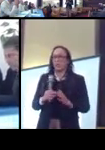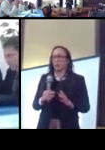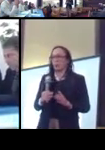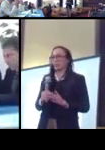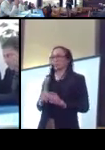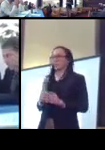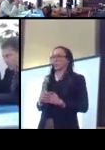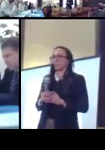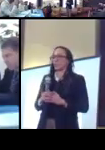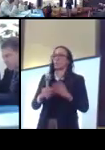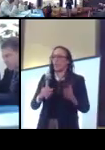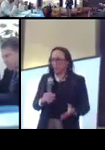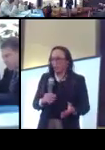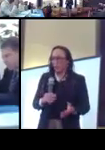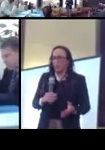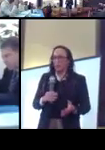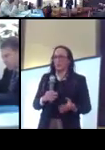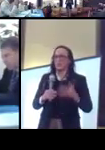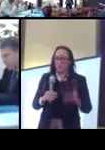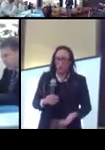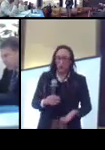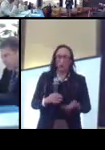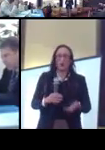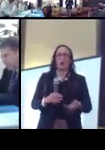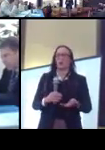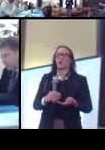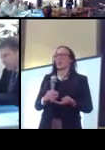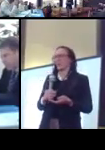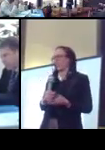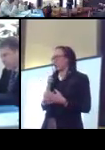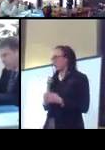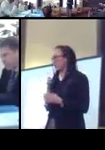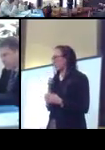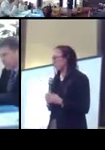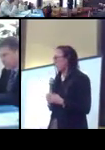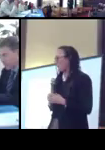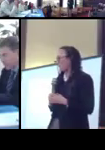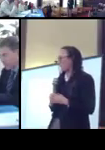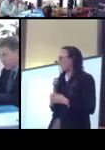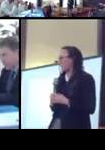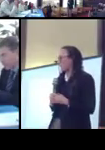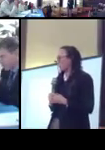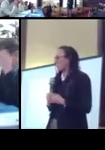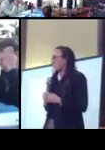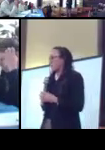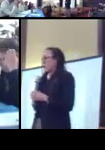I always say implementation is actually the beginning, because this is where the real hard work happens.